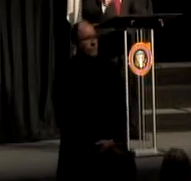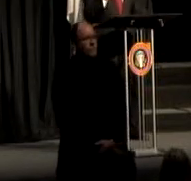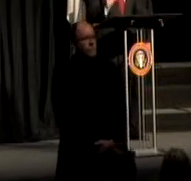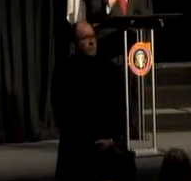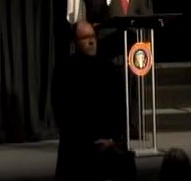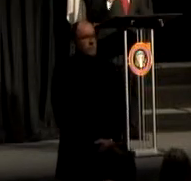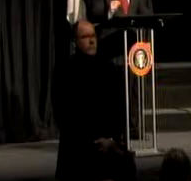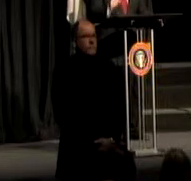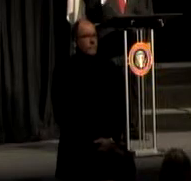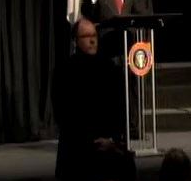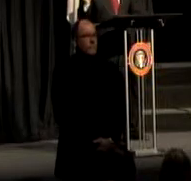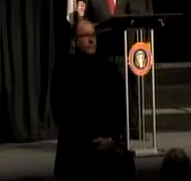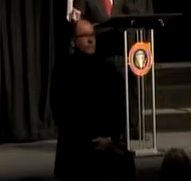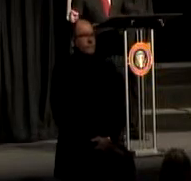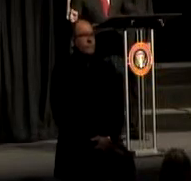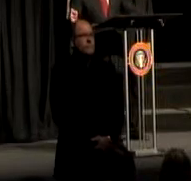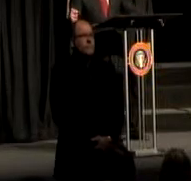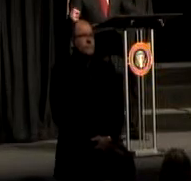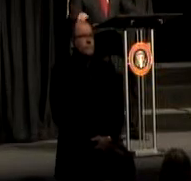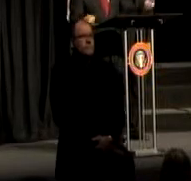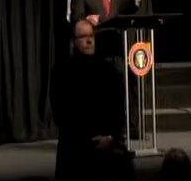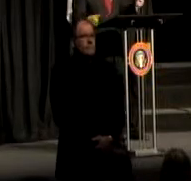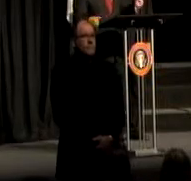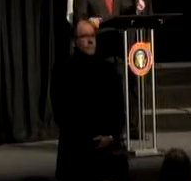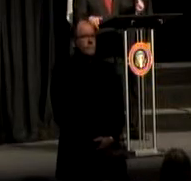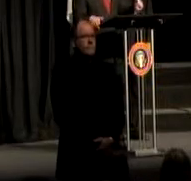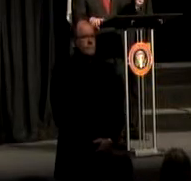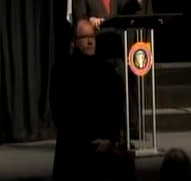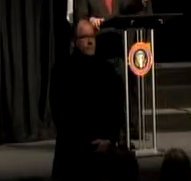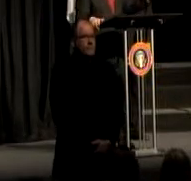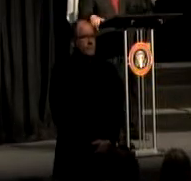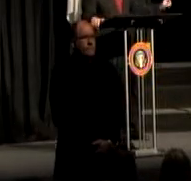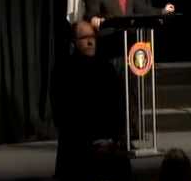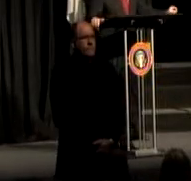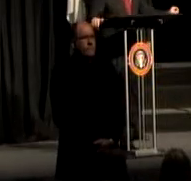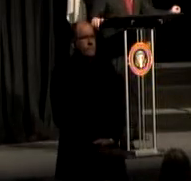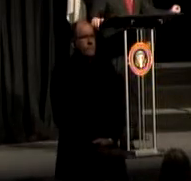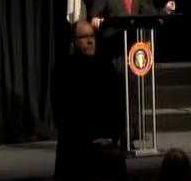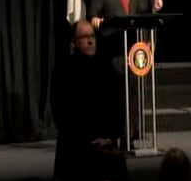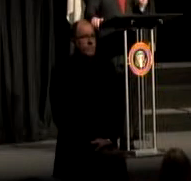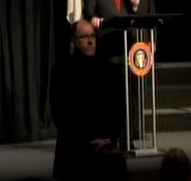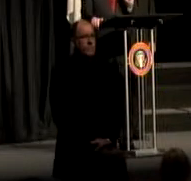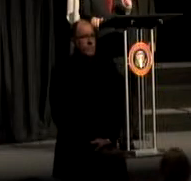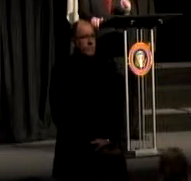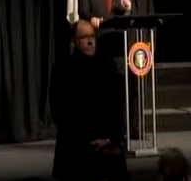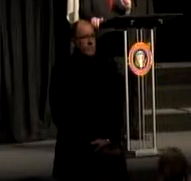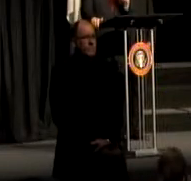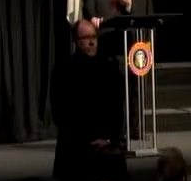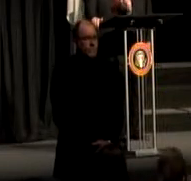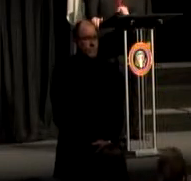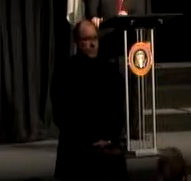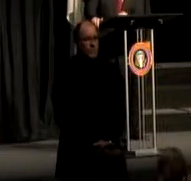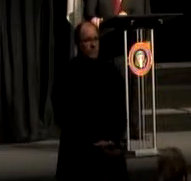If I give God everything, I can trust God in everything. But if I give